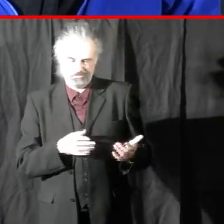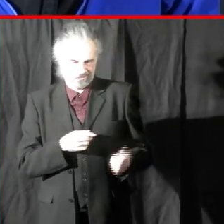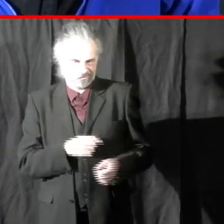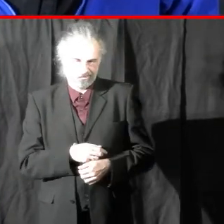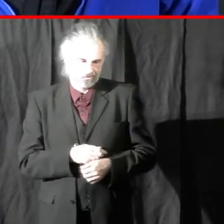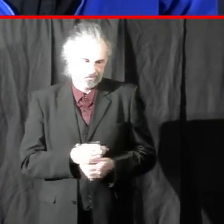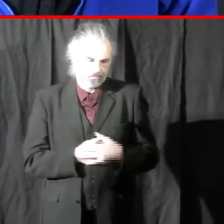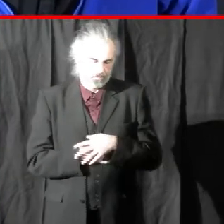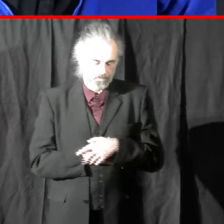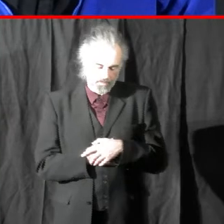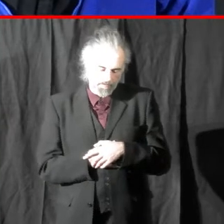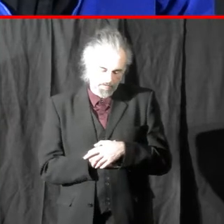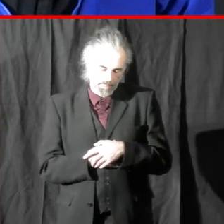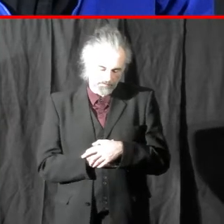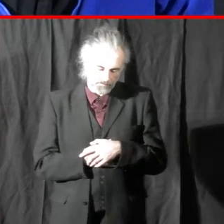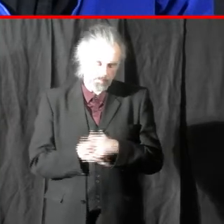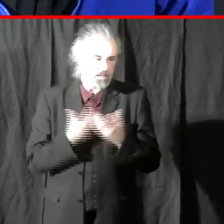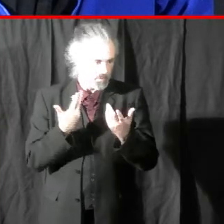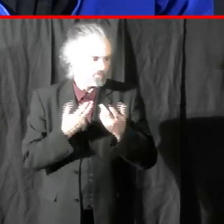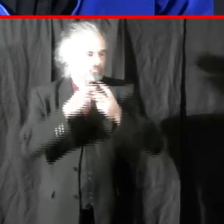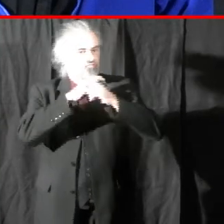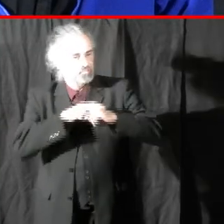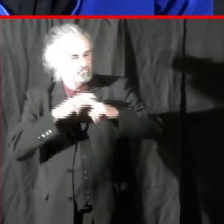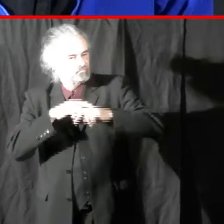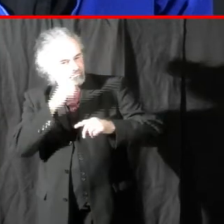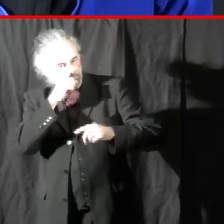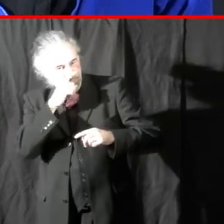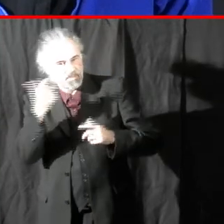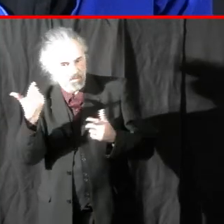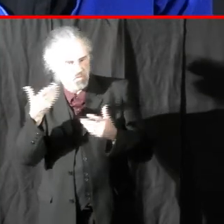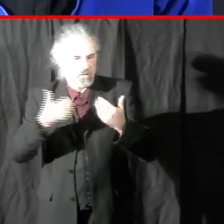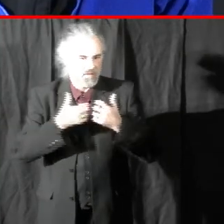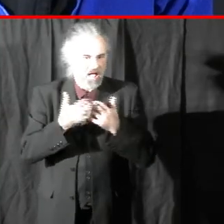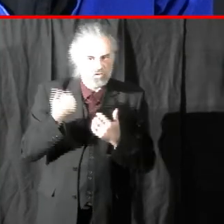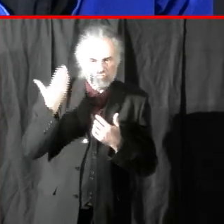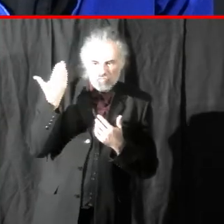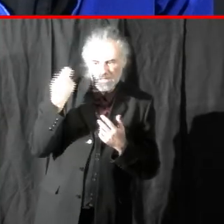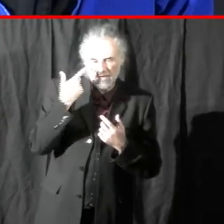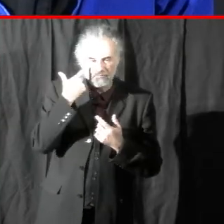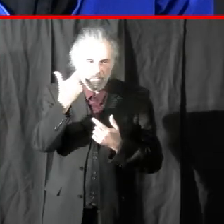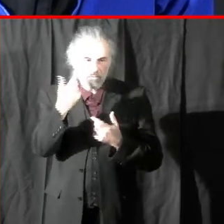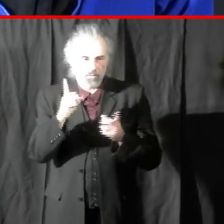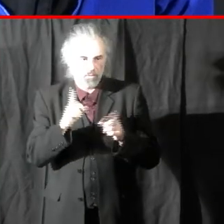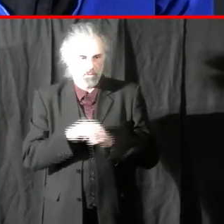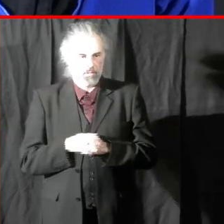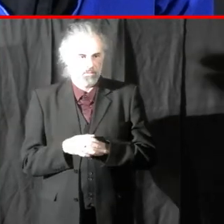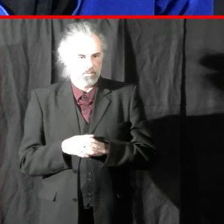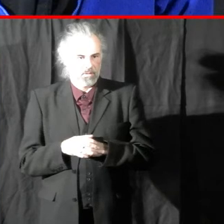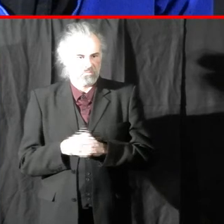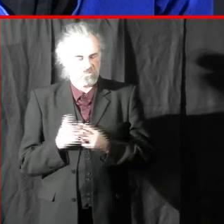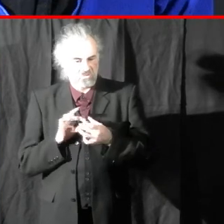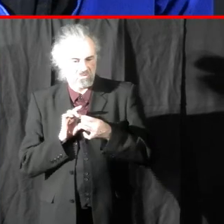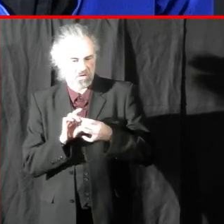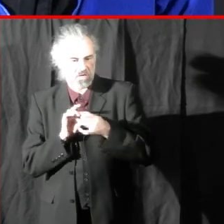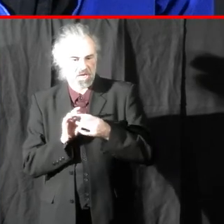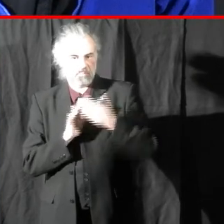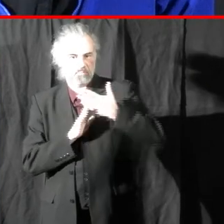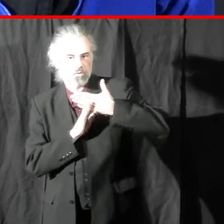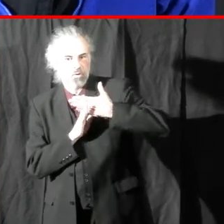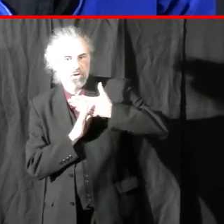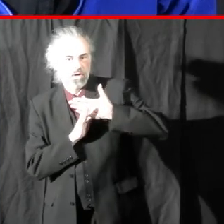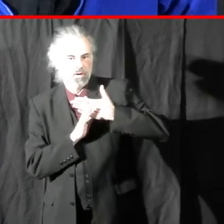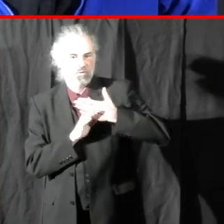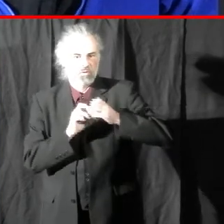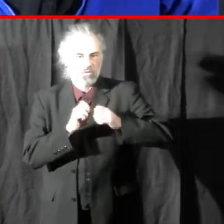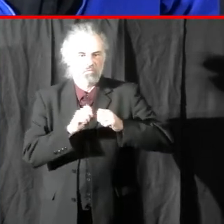Okay. Researchers at the university have recently discovered a link between the